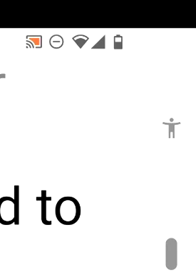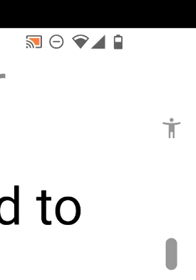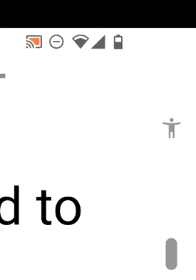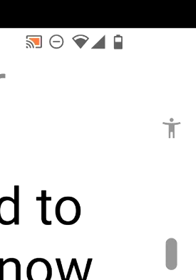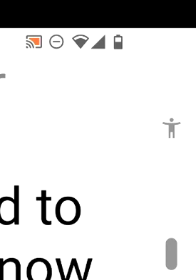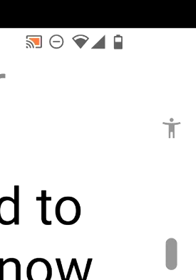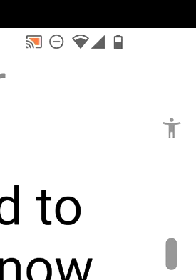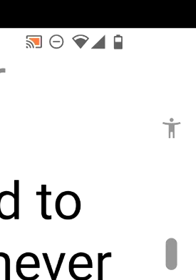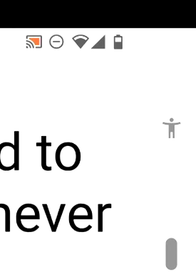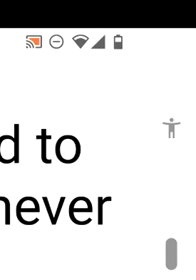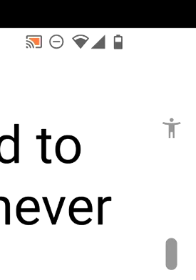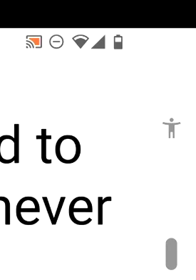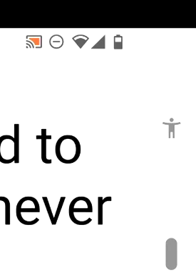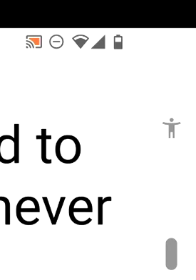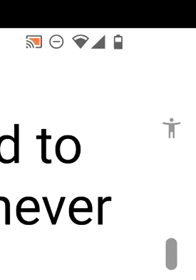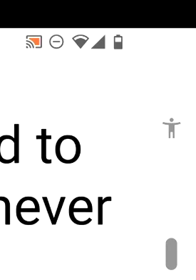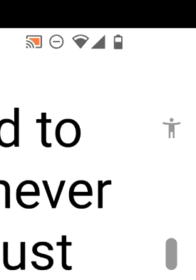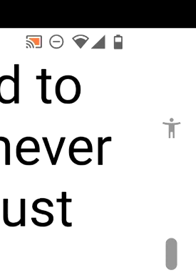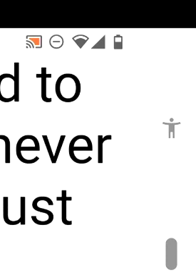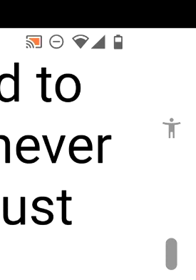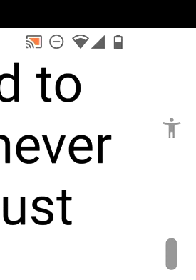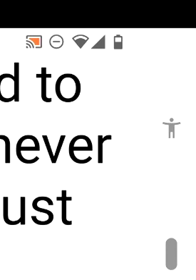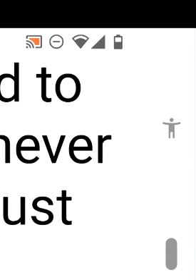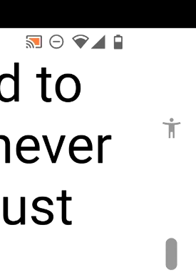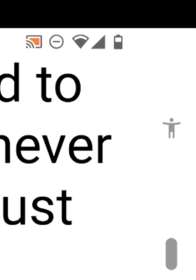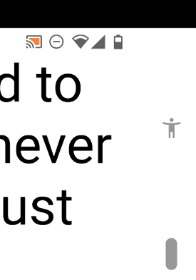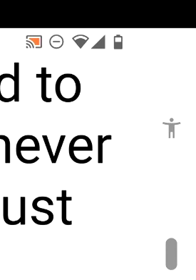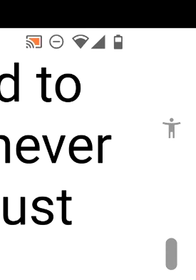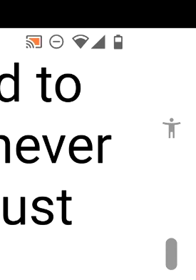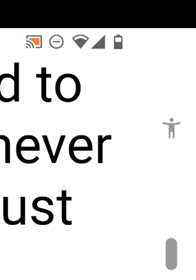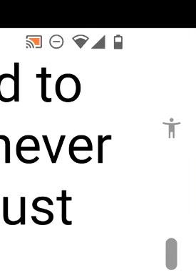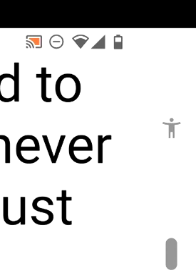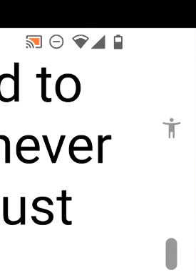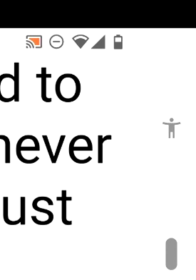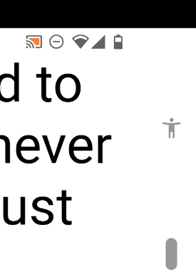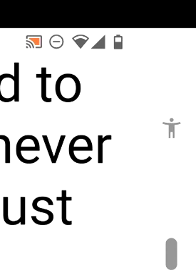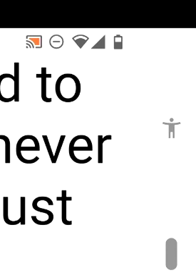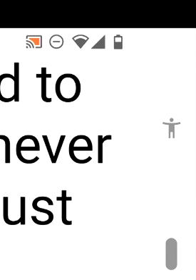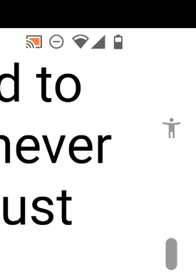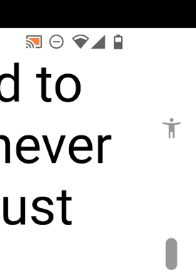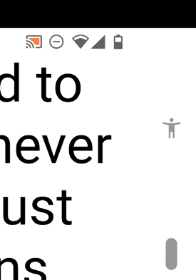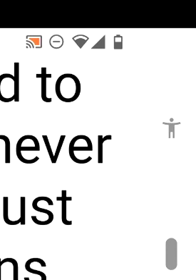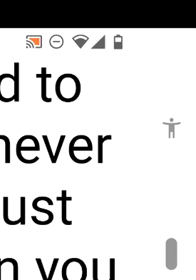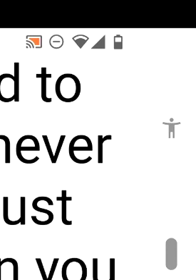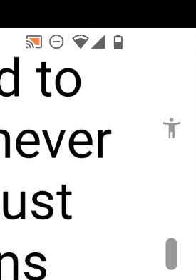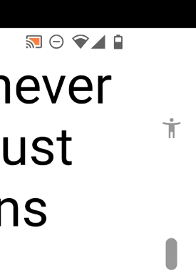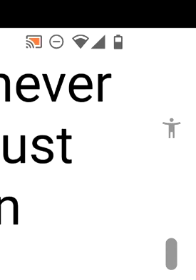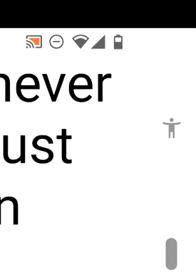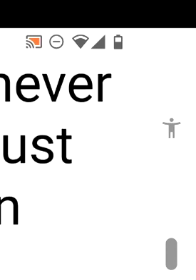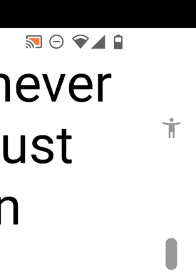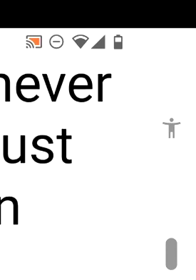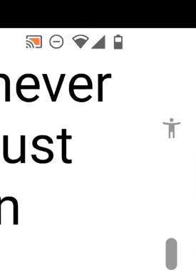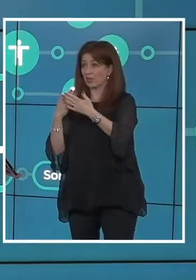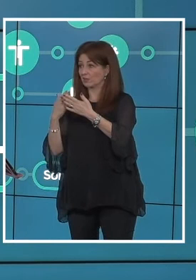for questions. If not, I'll just go. But otherwise, if I have time for questions, you could ask for your live transcribe.